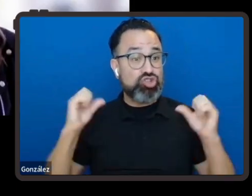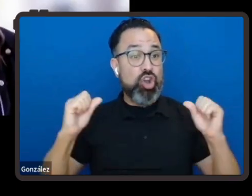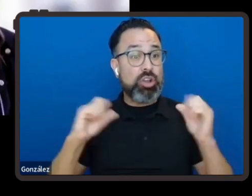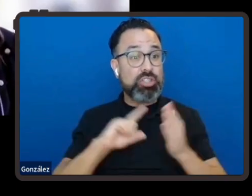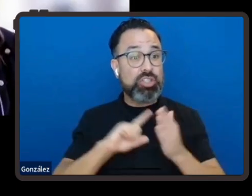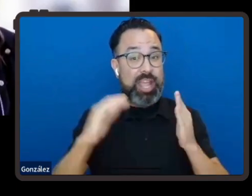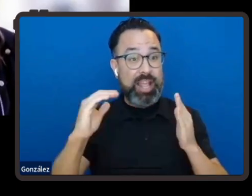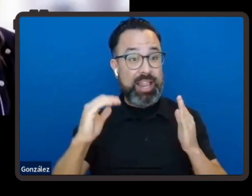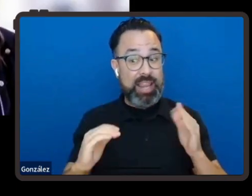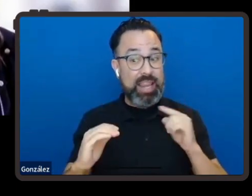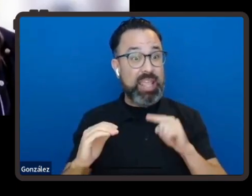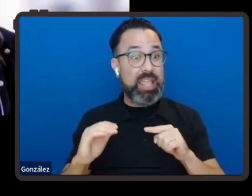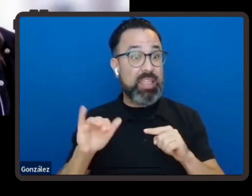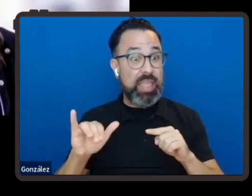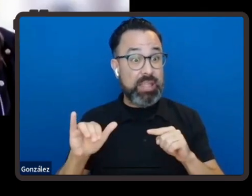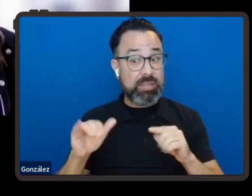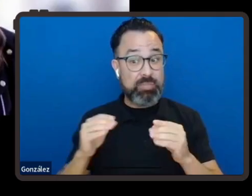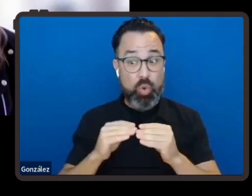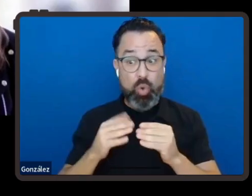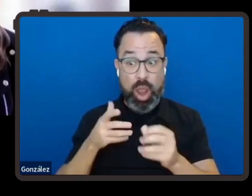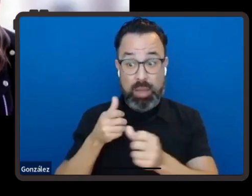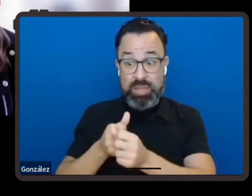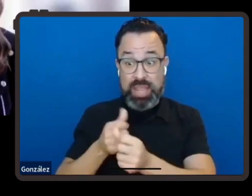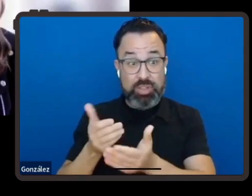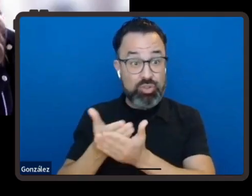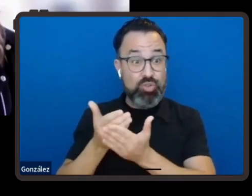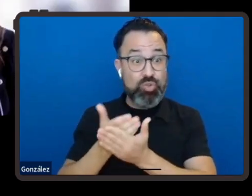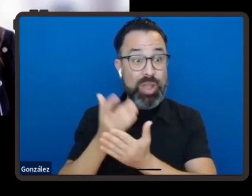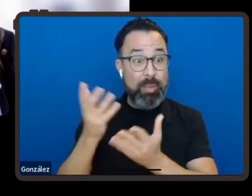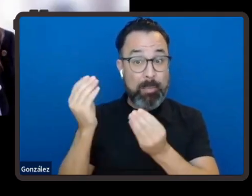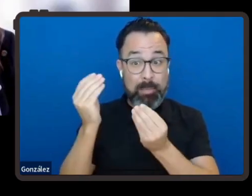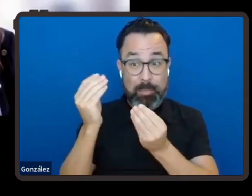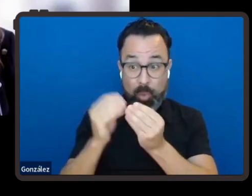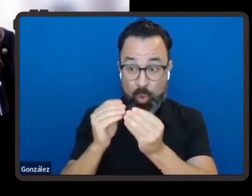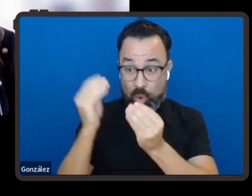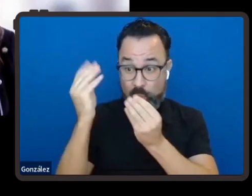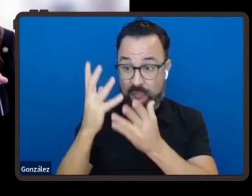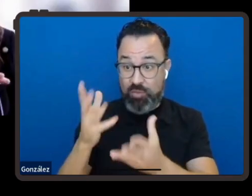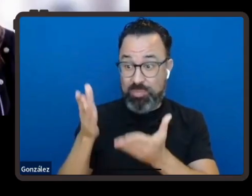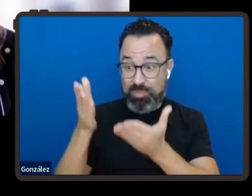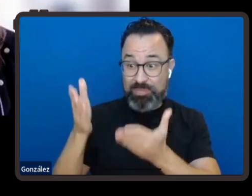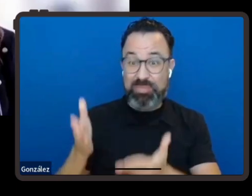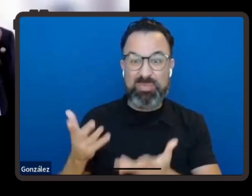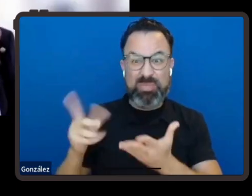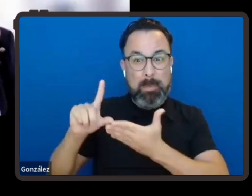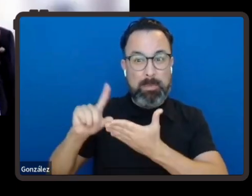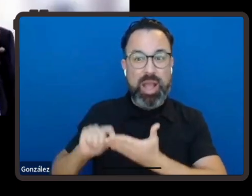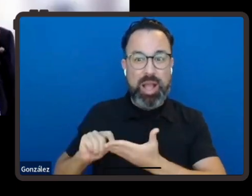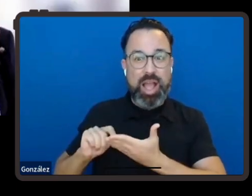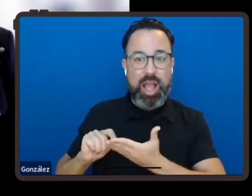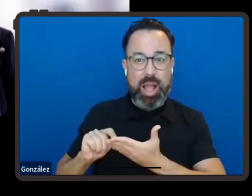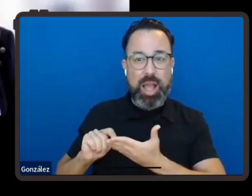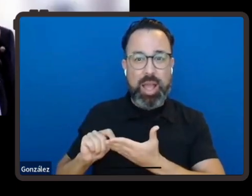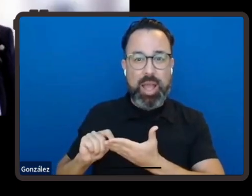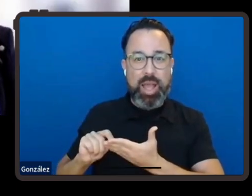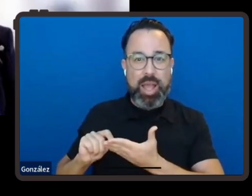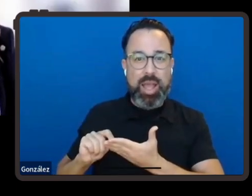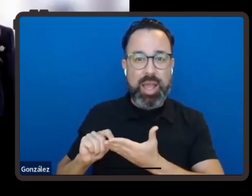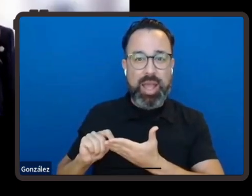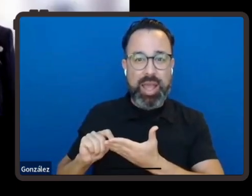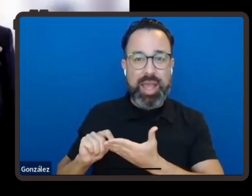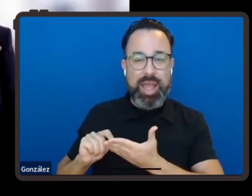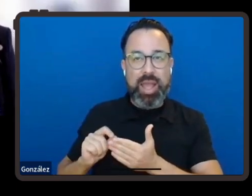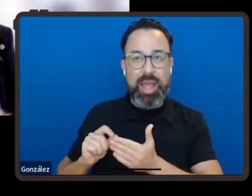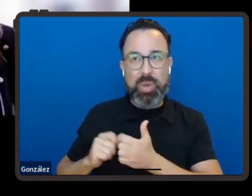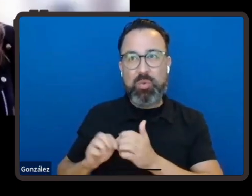up to date. It's new. It's got more information on it. And it's been published with a review of different, I mean, it's